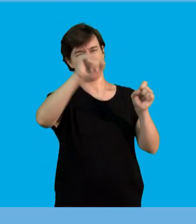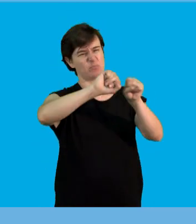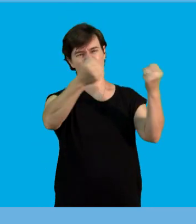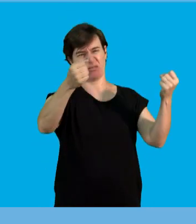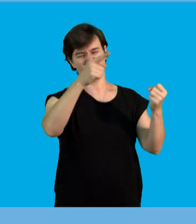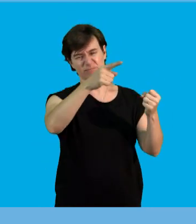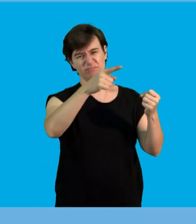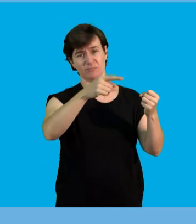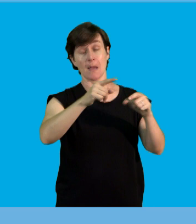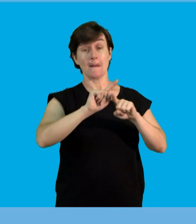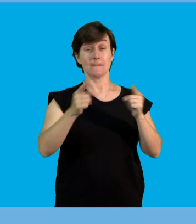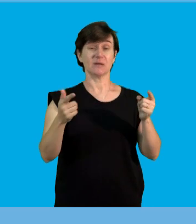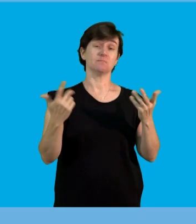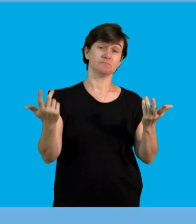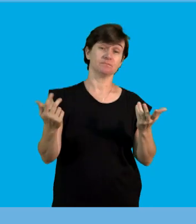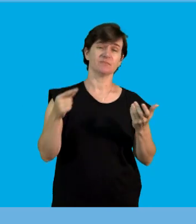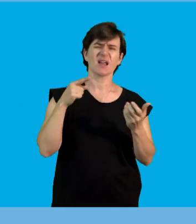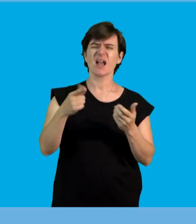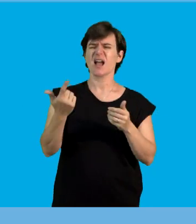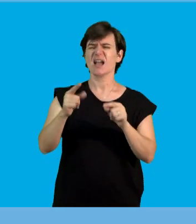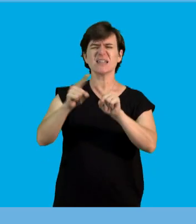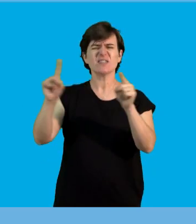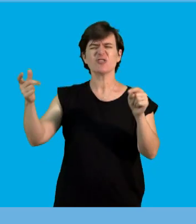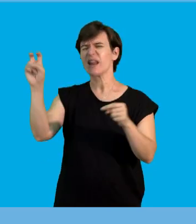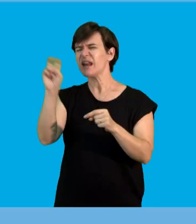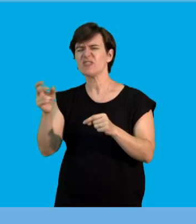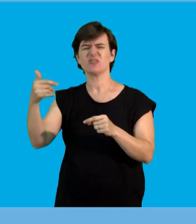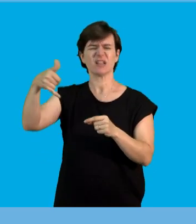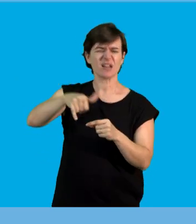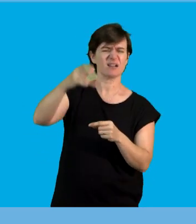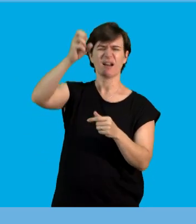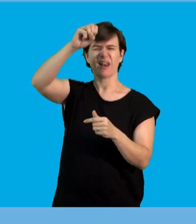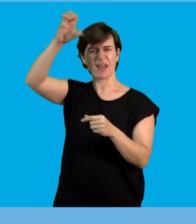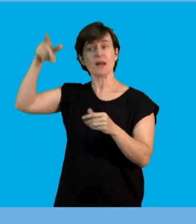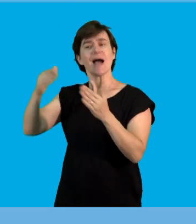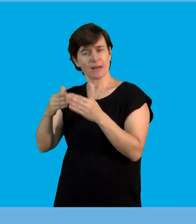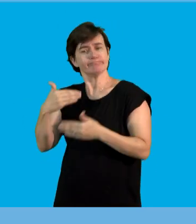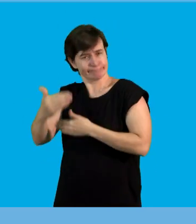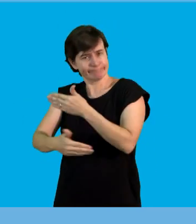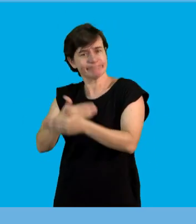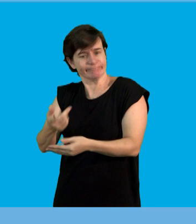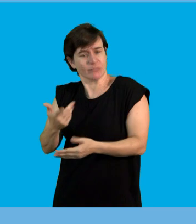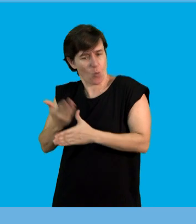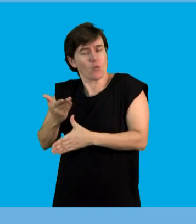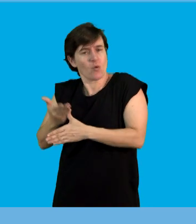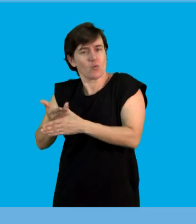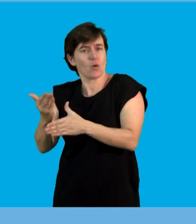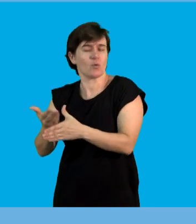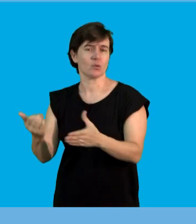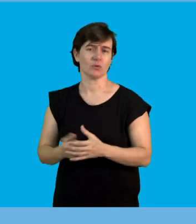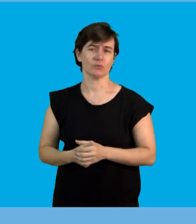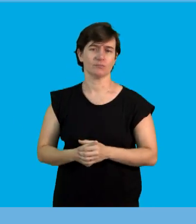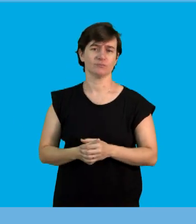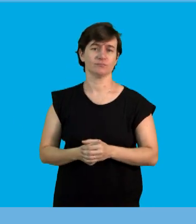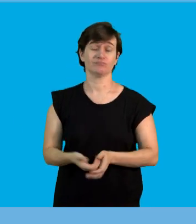bathroom, the rest of the lights or the appliances in the house can still be used. If you have a 4-room house, a 5-room house,